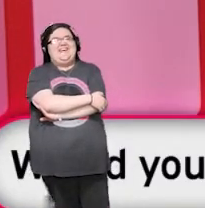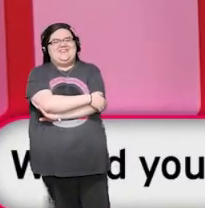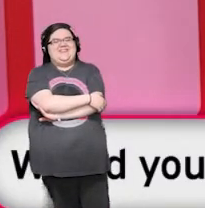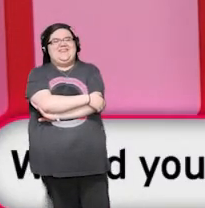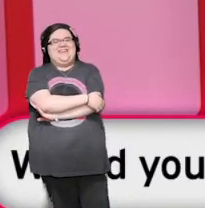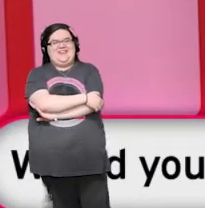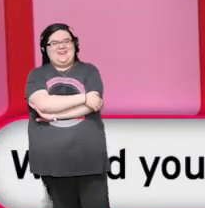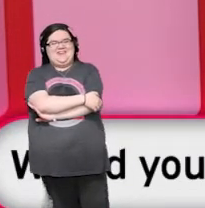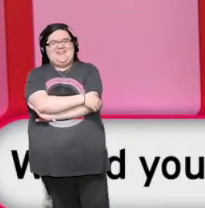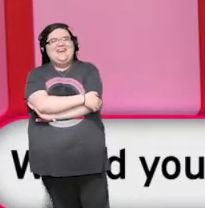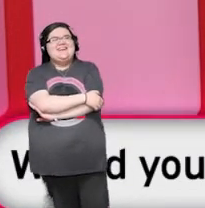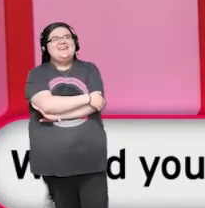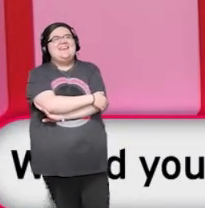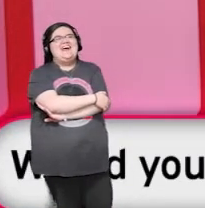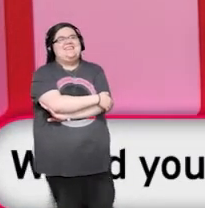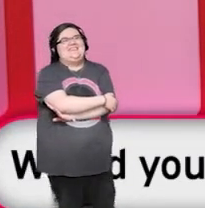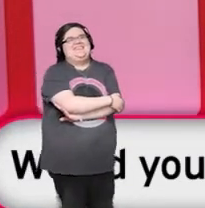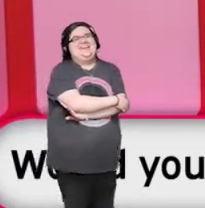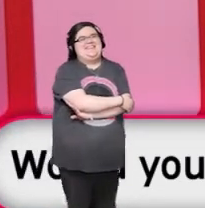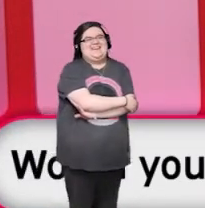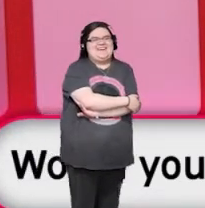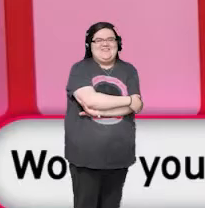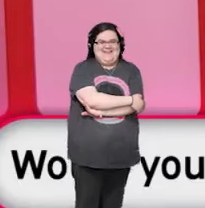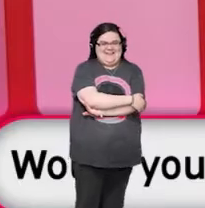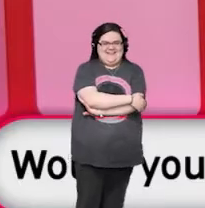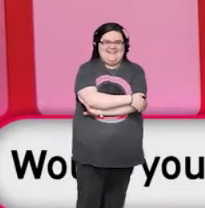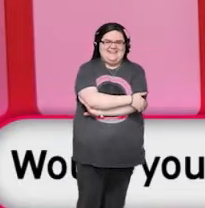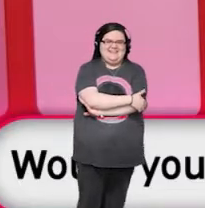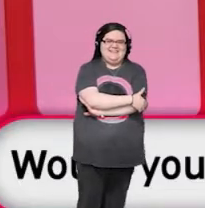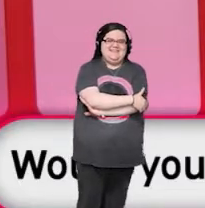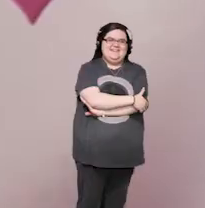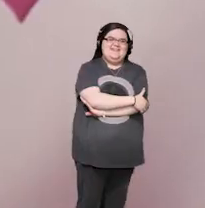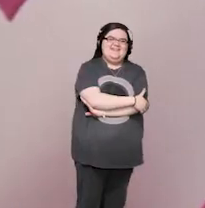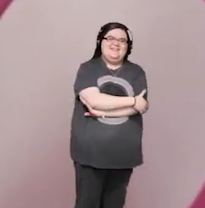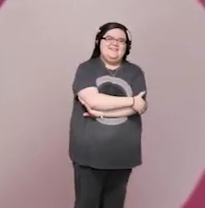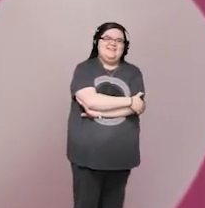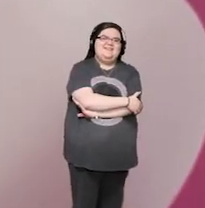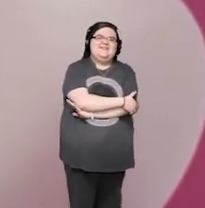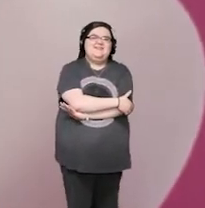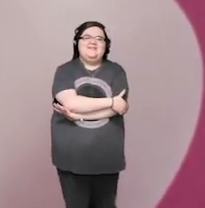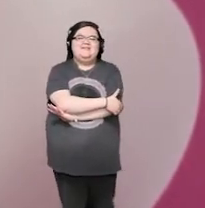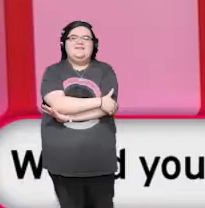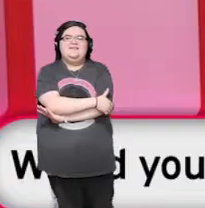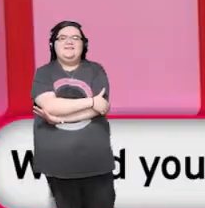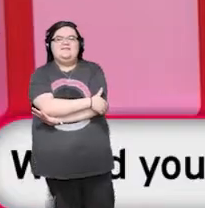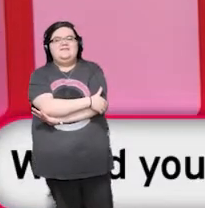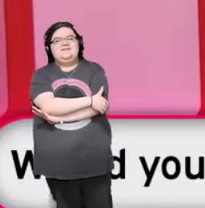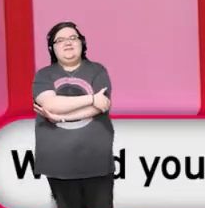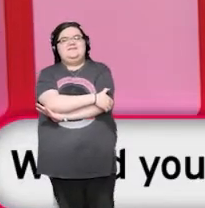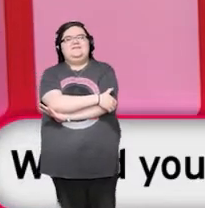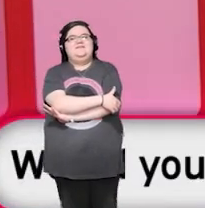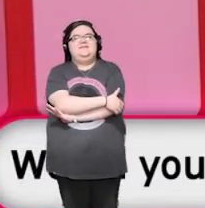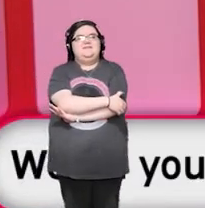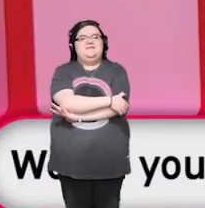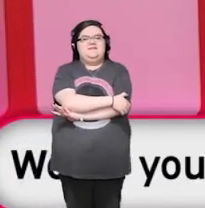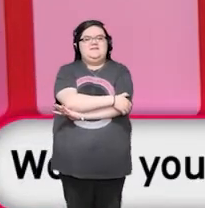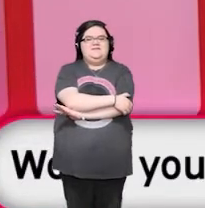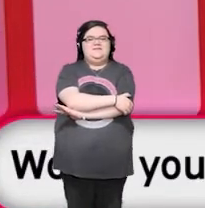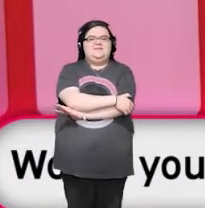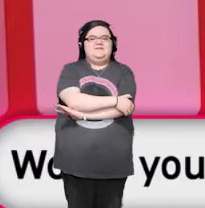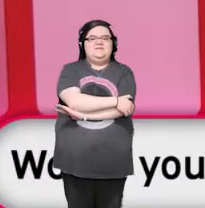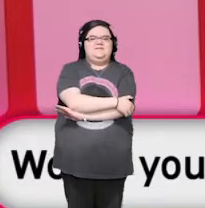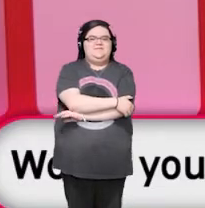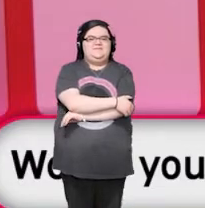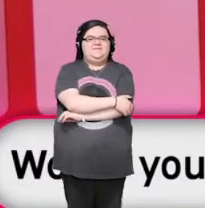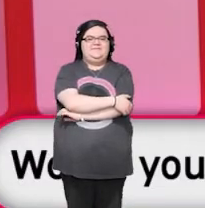You didn't have to do him like that, Josh. You didn't have to do him like that. Come on. What you said? I value food more than sex. I'm not gonna lie. I actually kind of like on